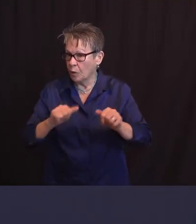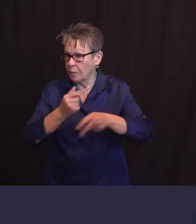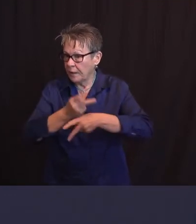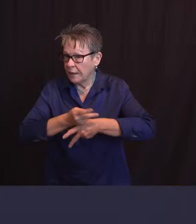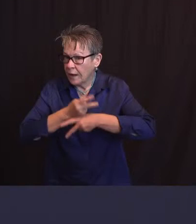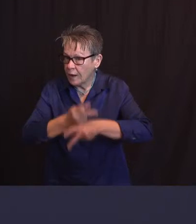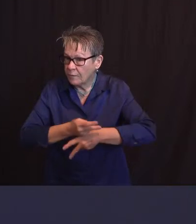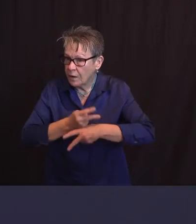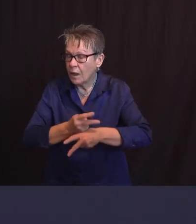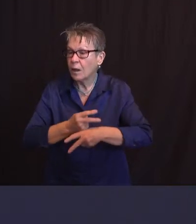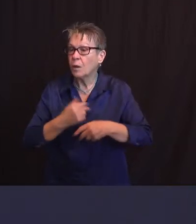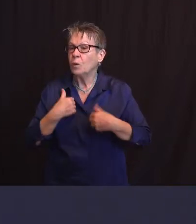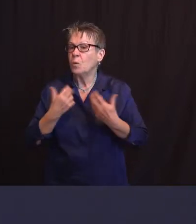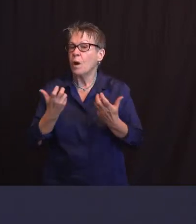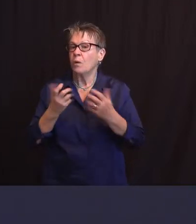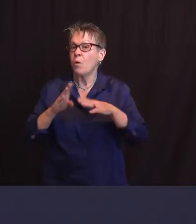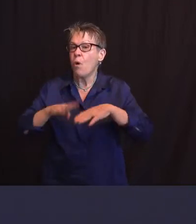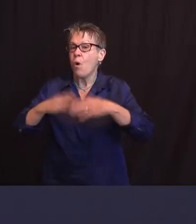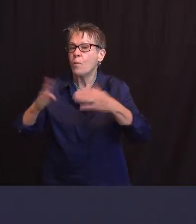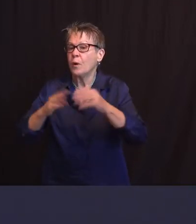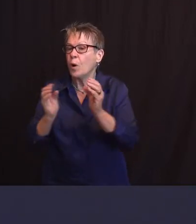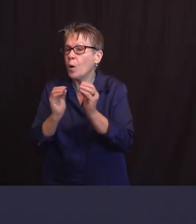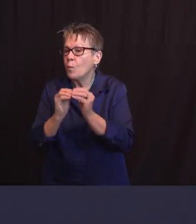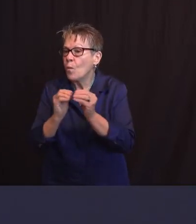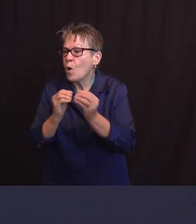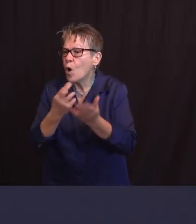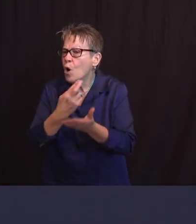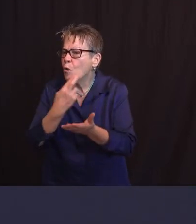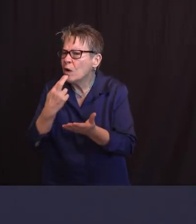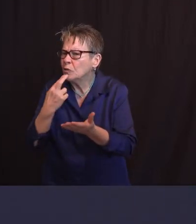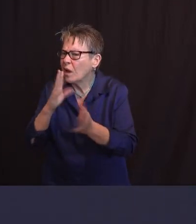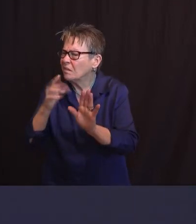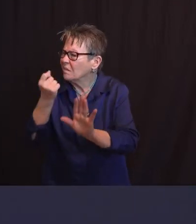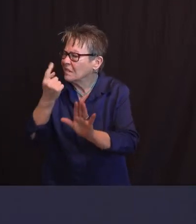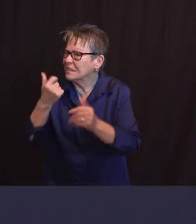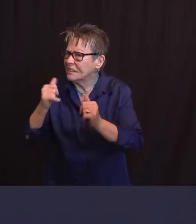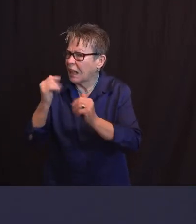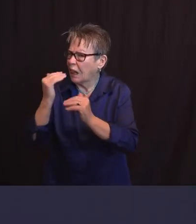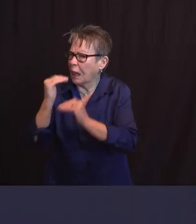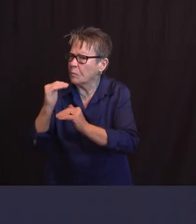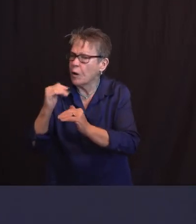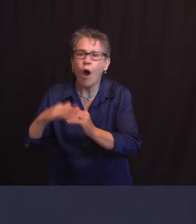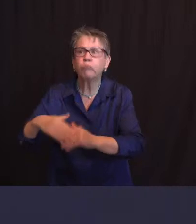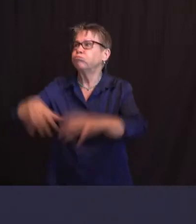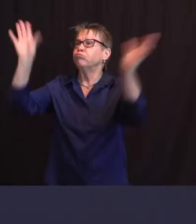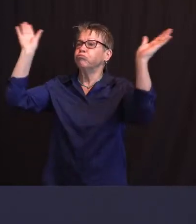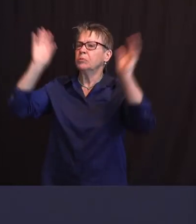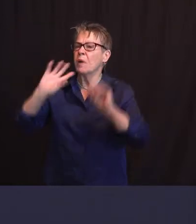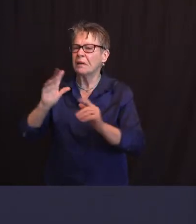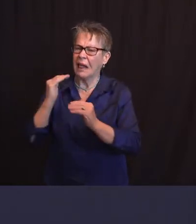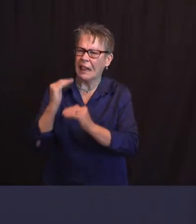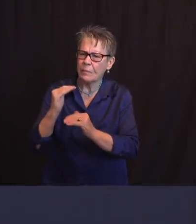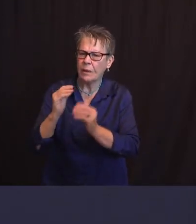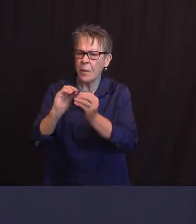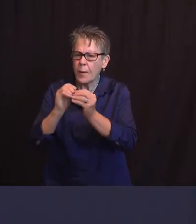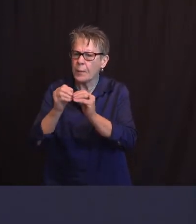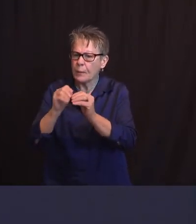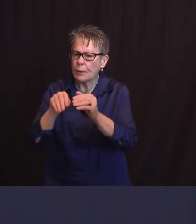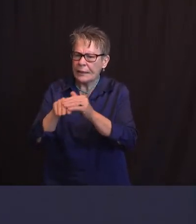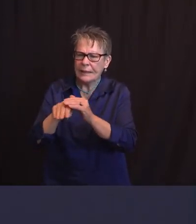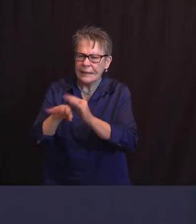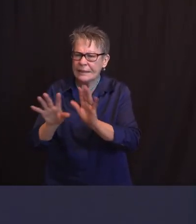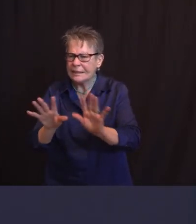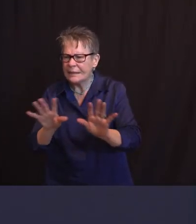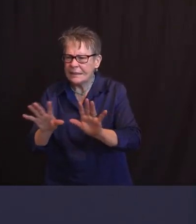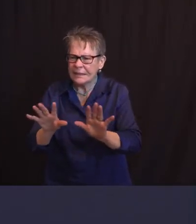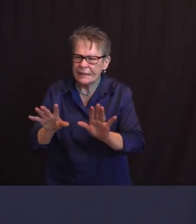capacities, gathering limits indoors and outdoors, we did it, I would say, you would all agree, fairly modestly. 10 people up to 25